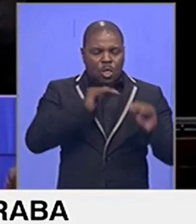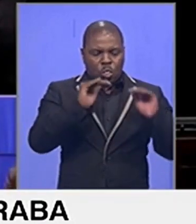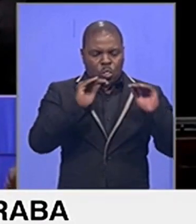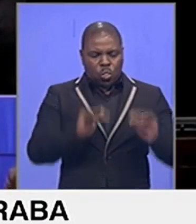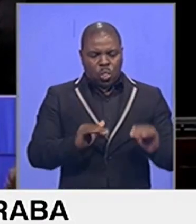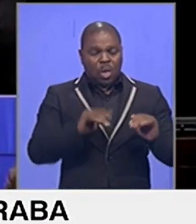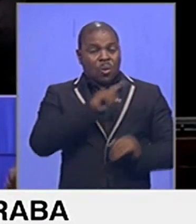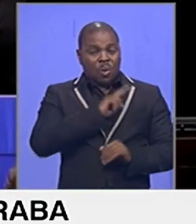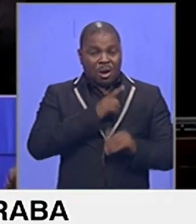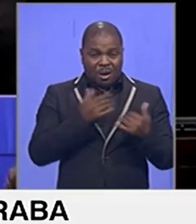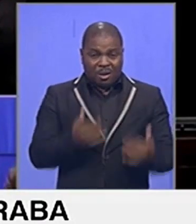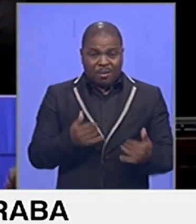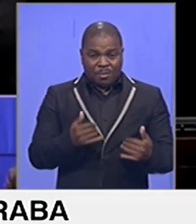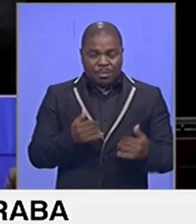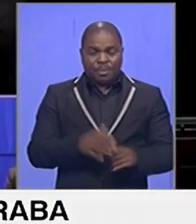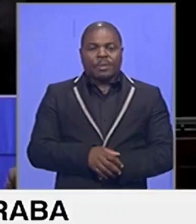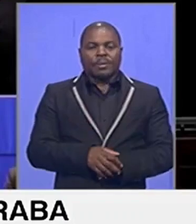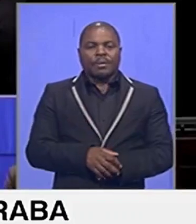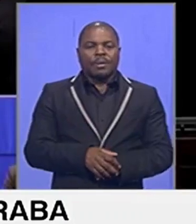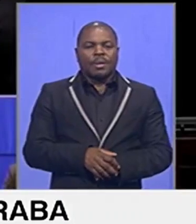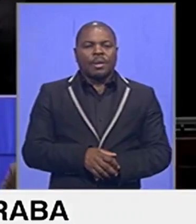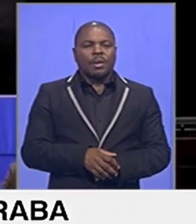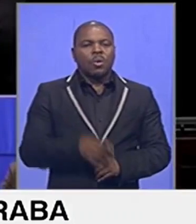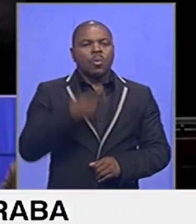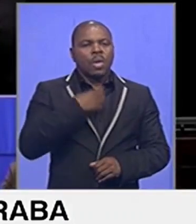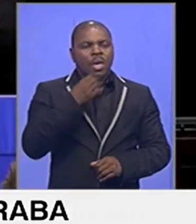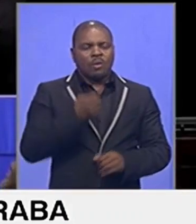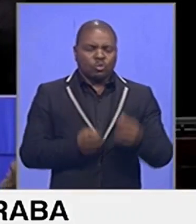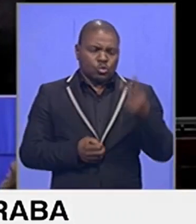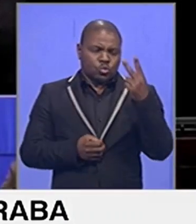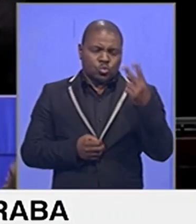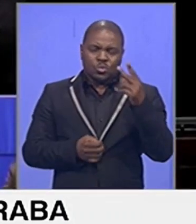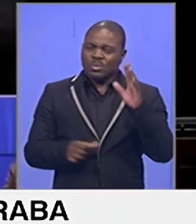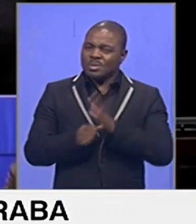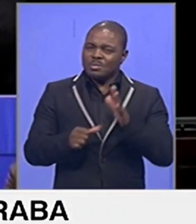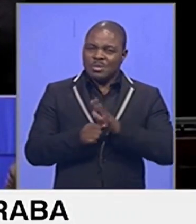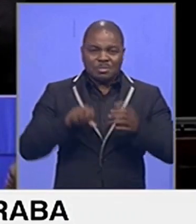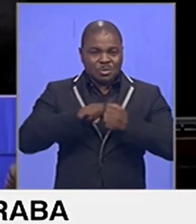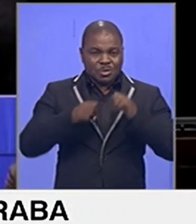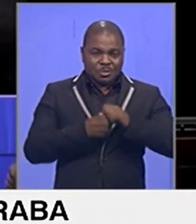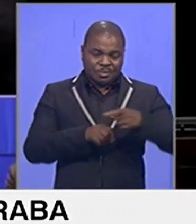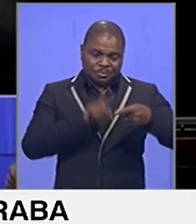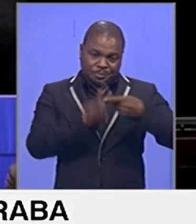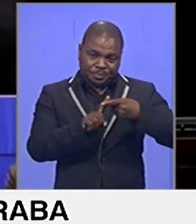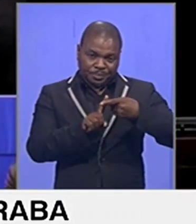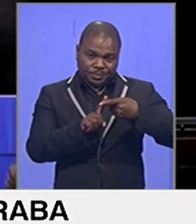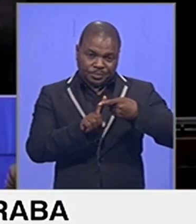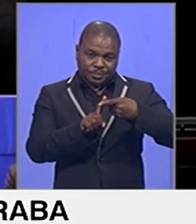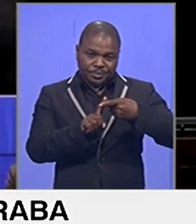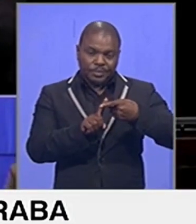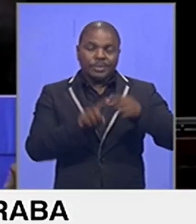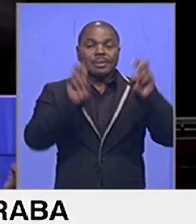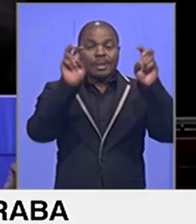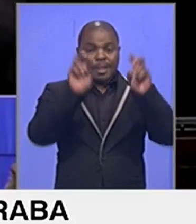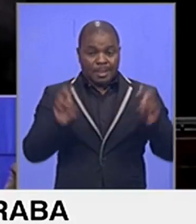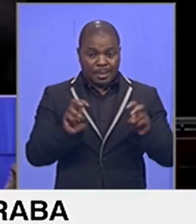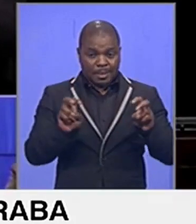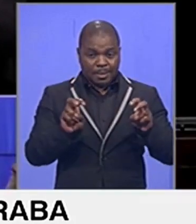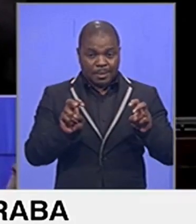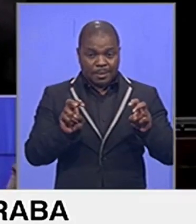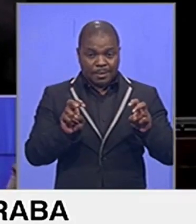because we are dealing with two key problems. The one problem is